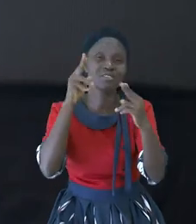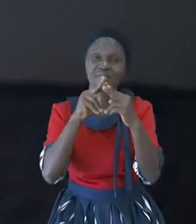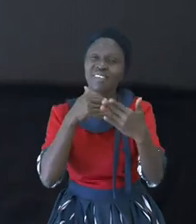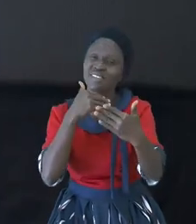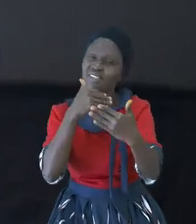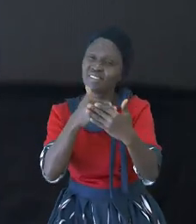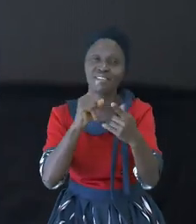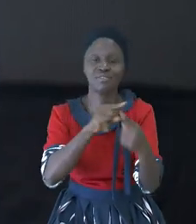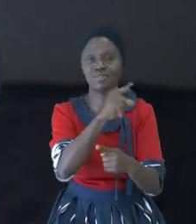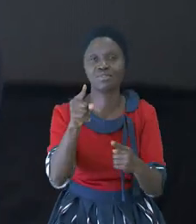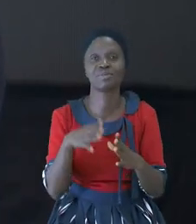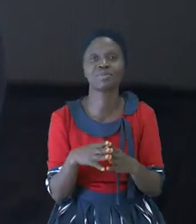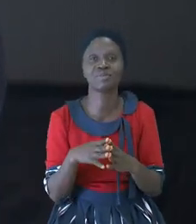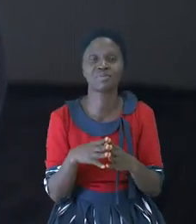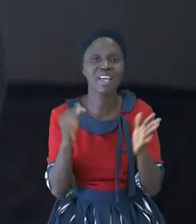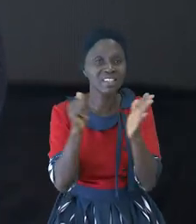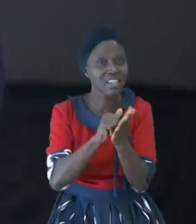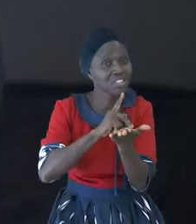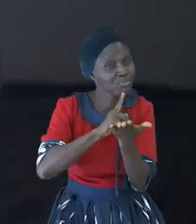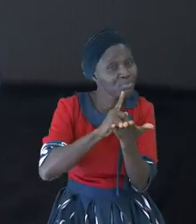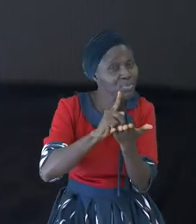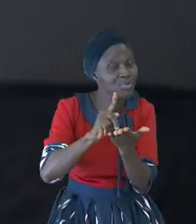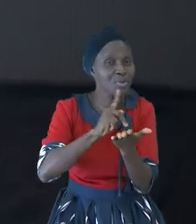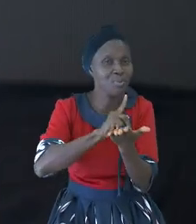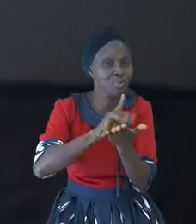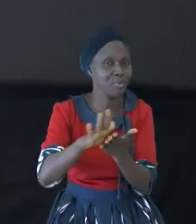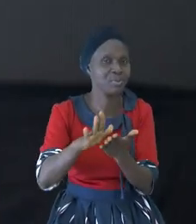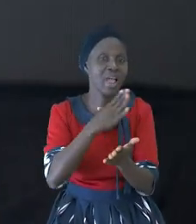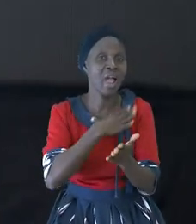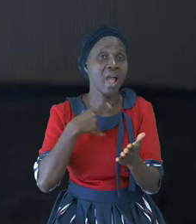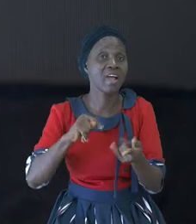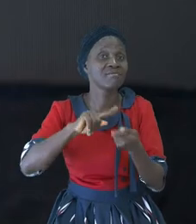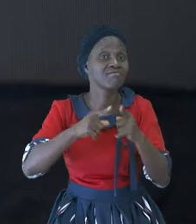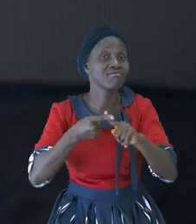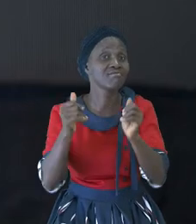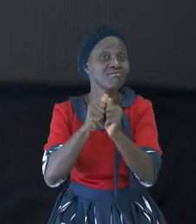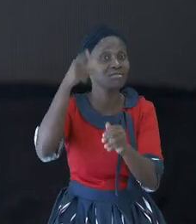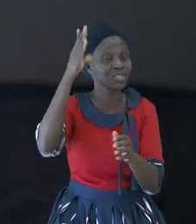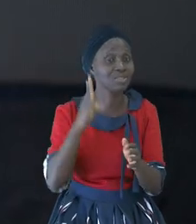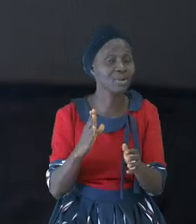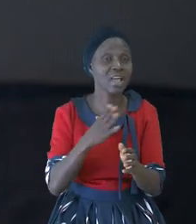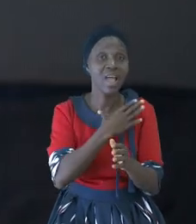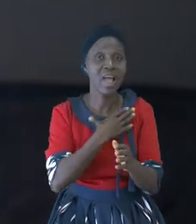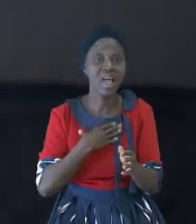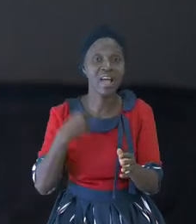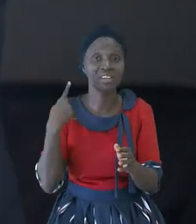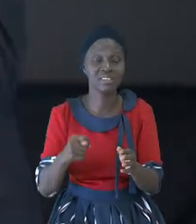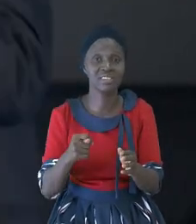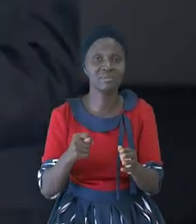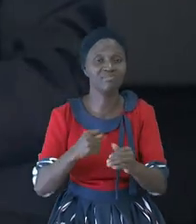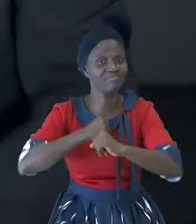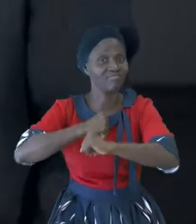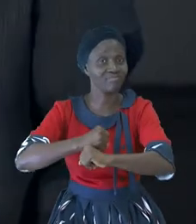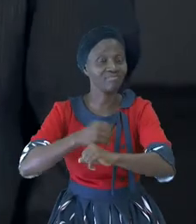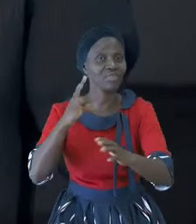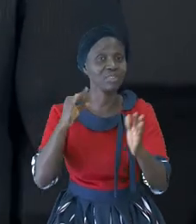That we had the purity and the partnership and the serenity and the security of